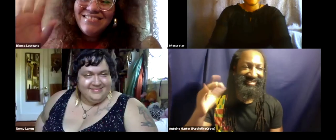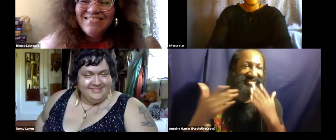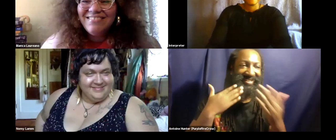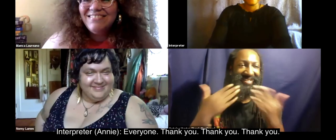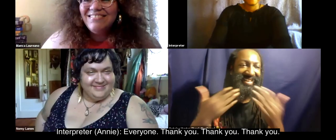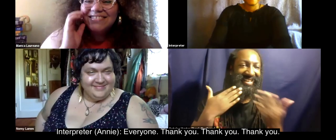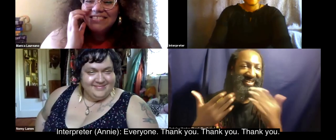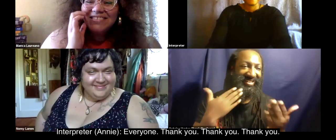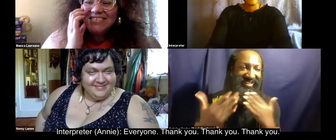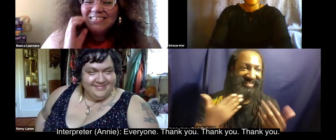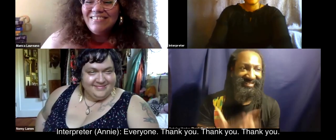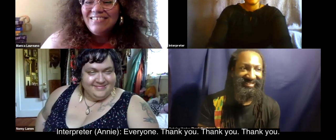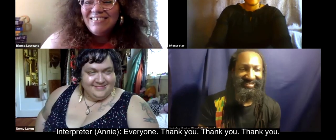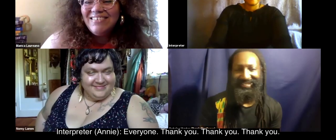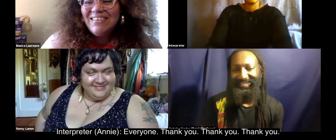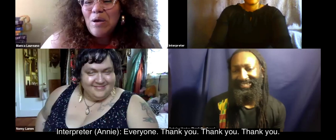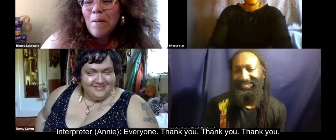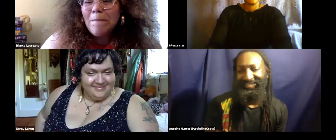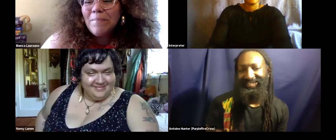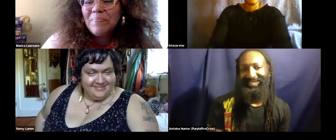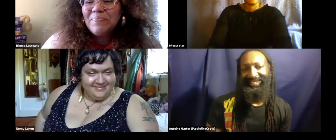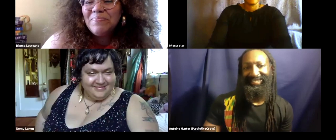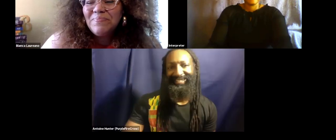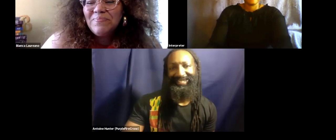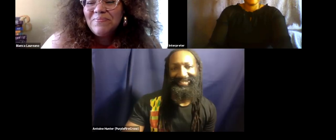love you everyone thank you thank you thank you